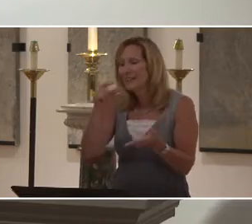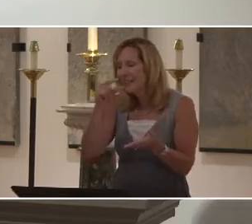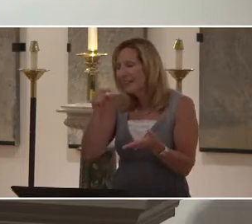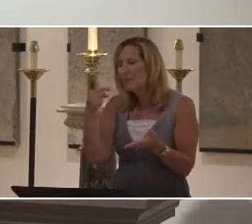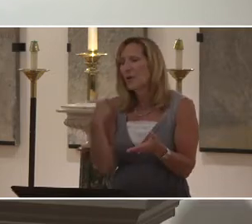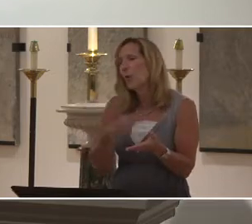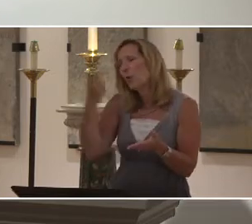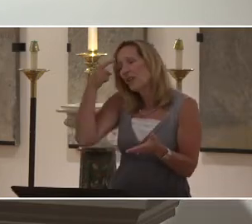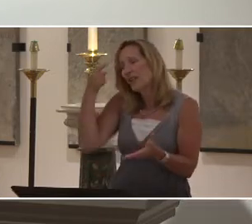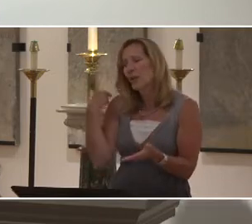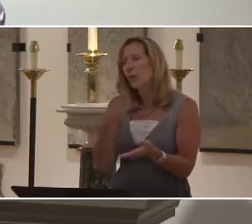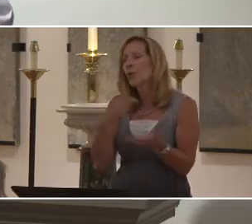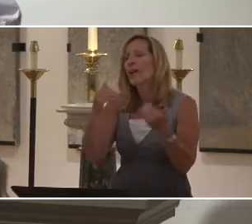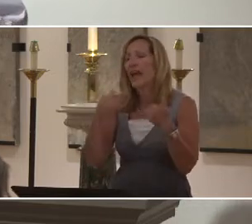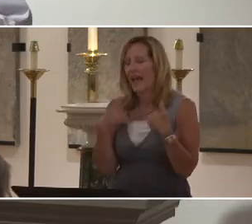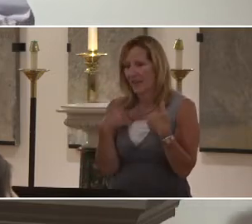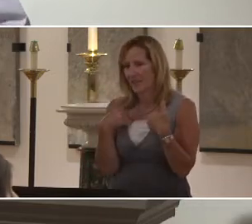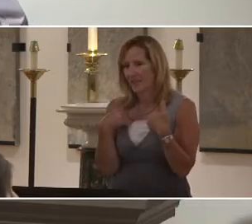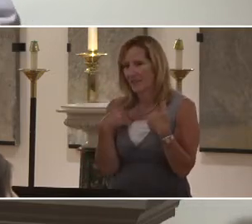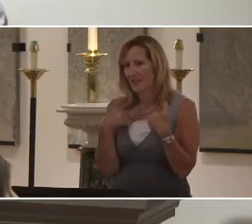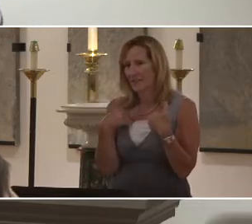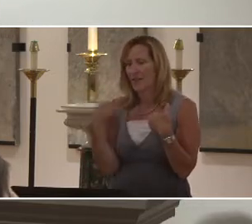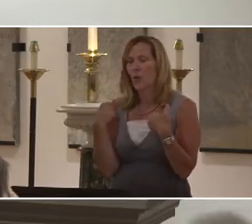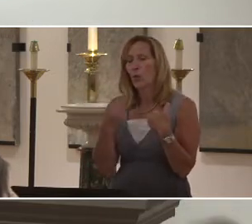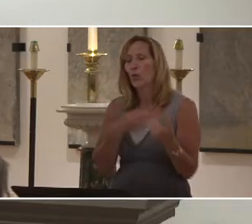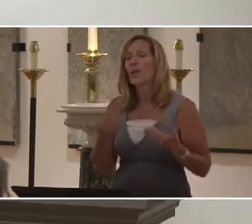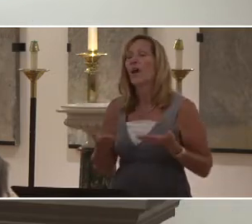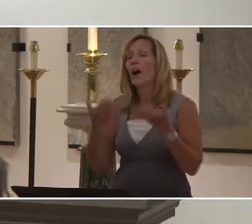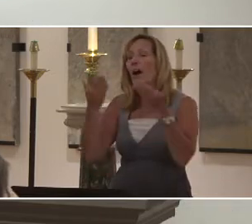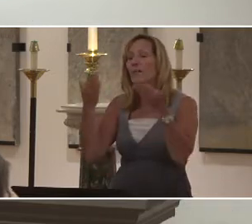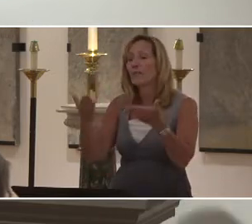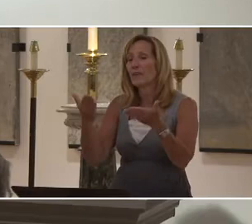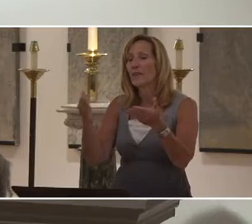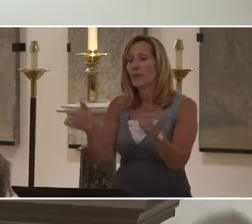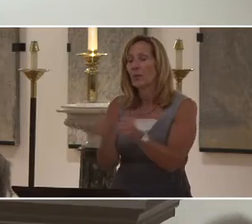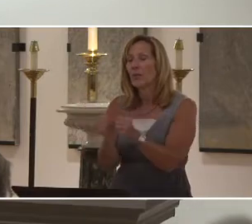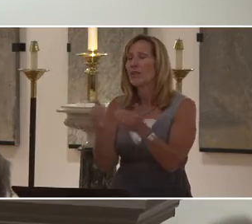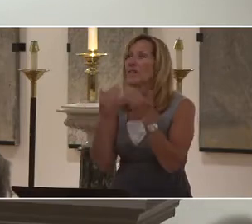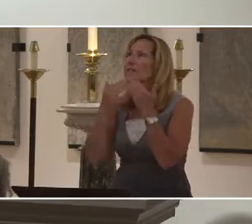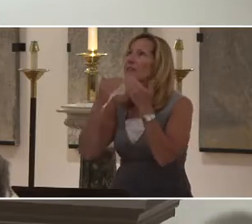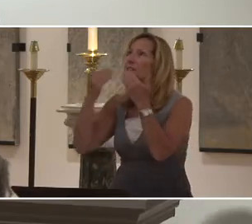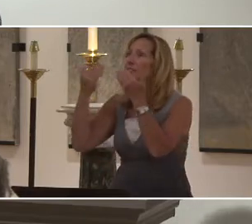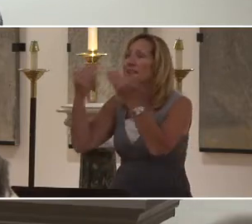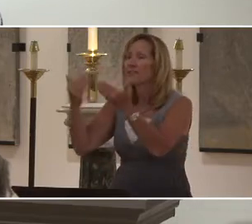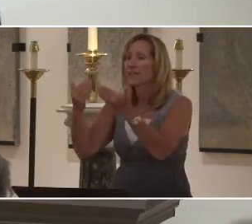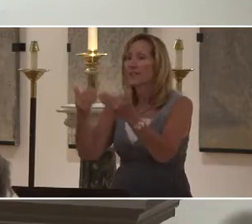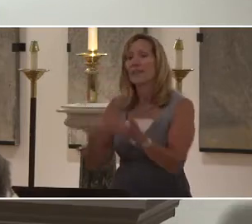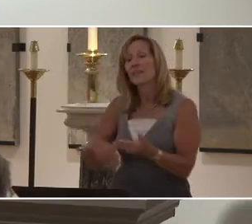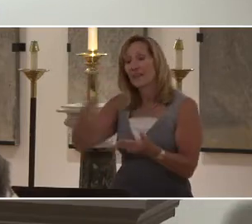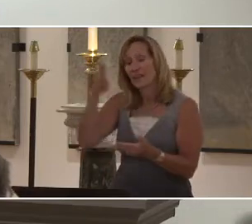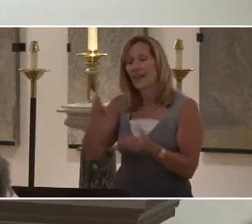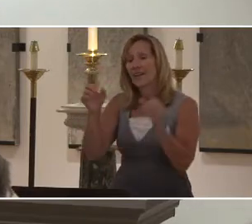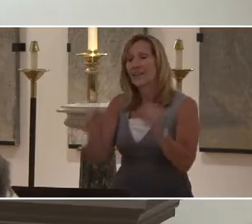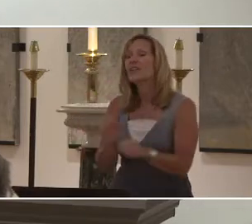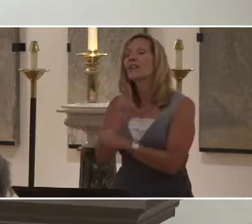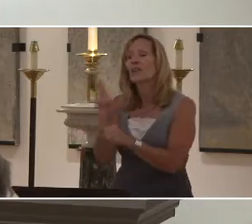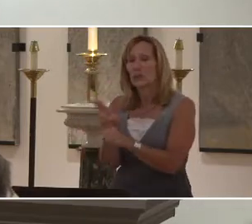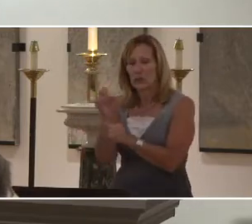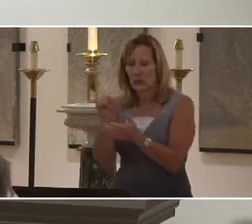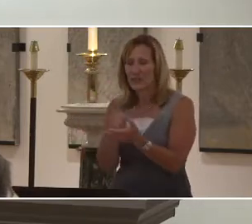we think we have, we offer it, and with thanksgiving, God can use